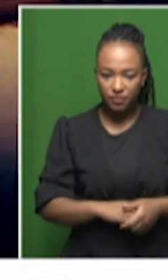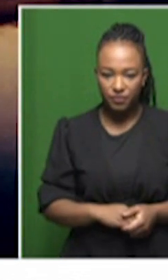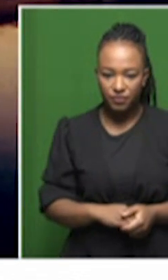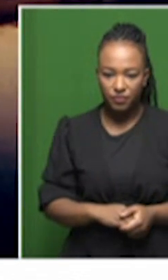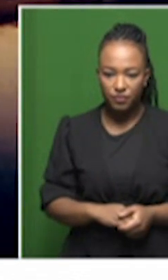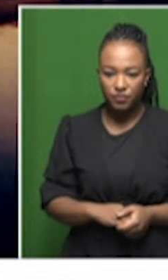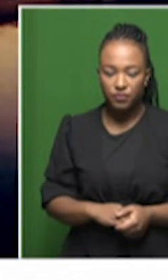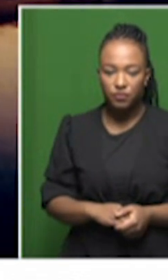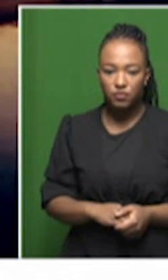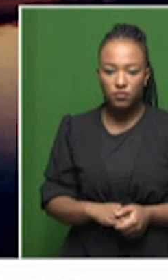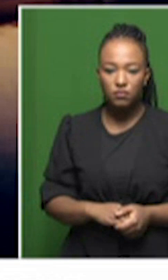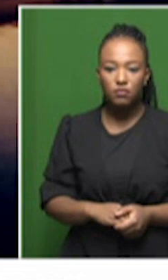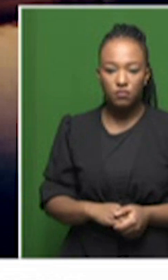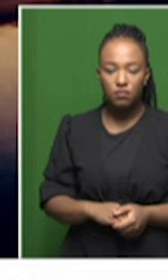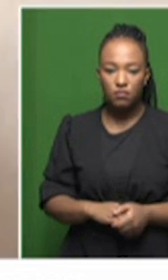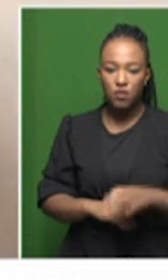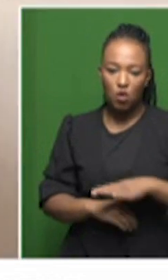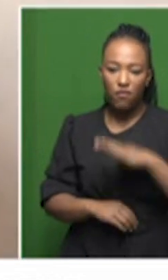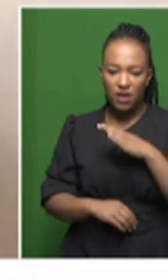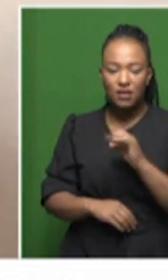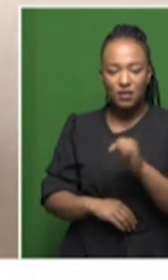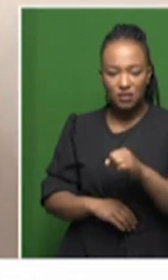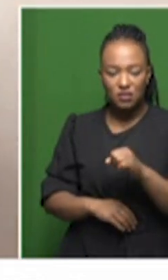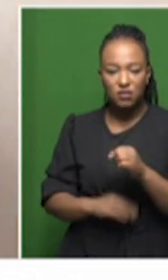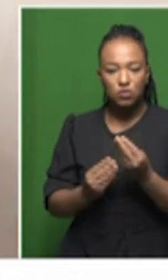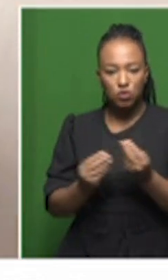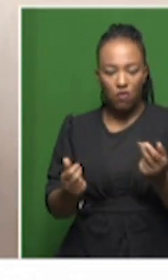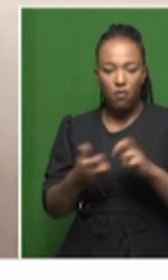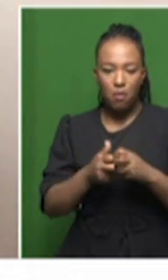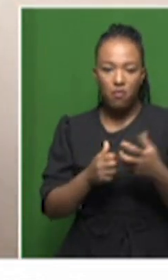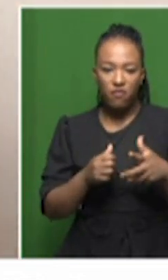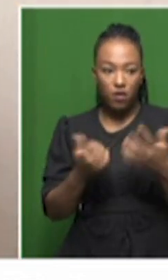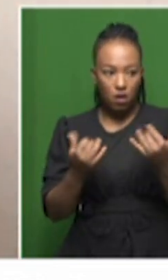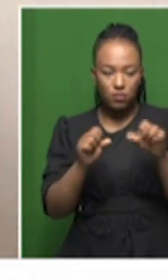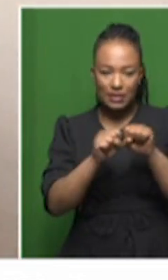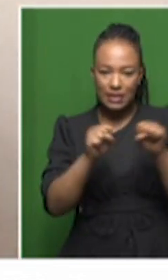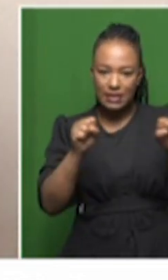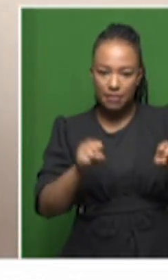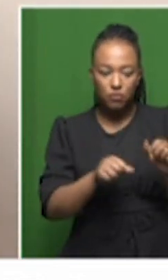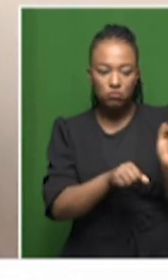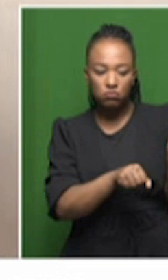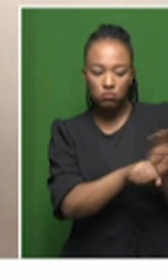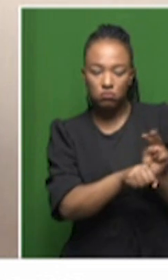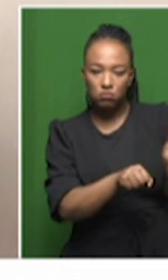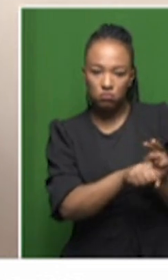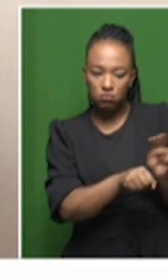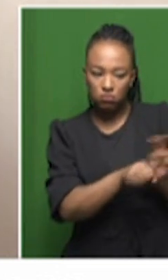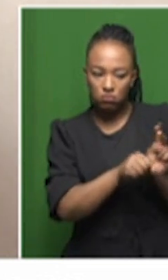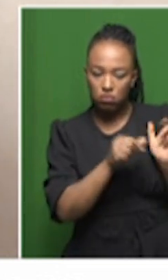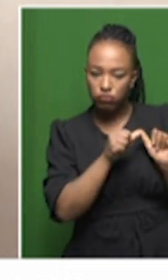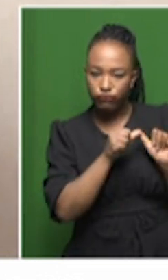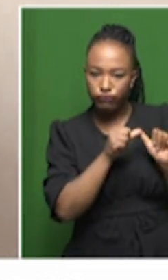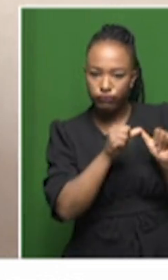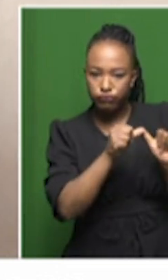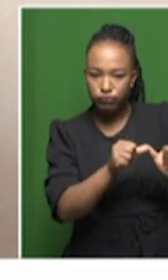We are very confident that we have dealt with the problem, and I think we have also put systems in place to monitor consistently, all